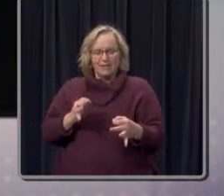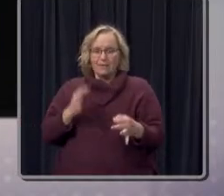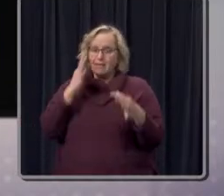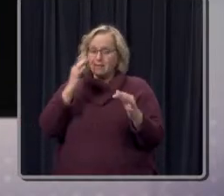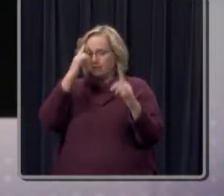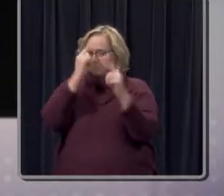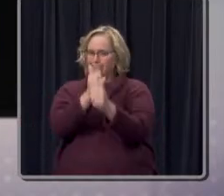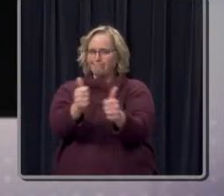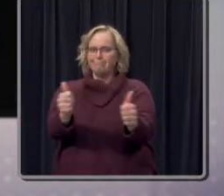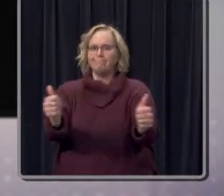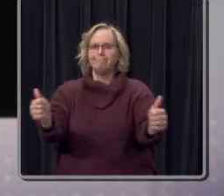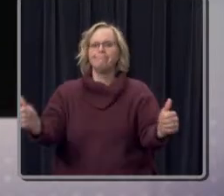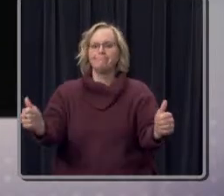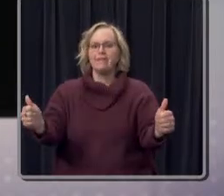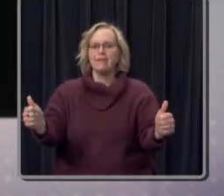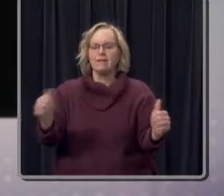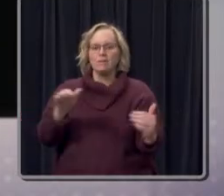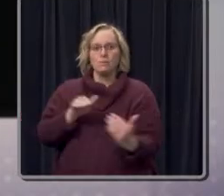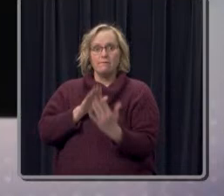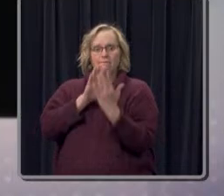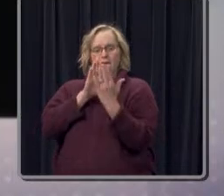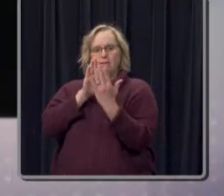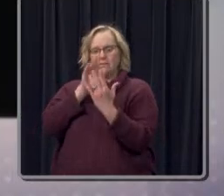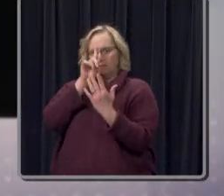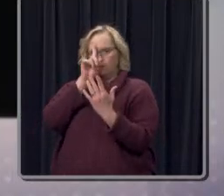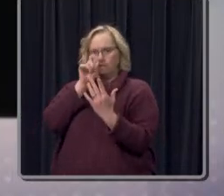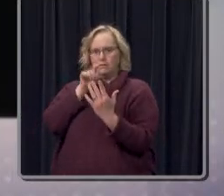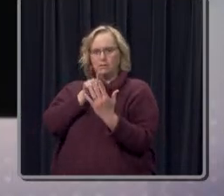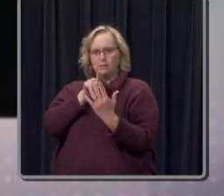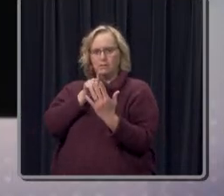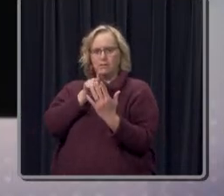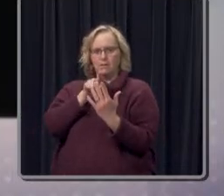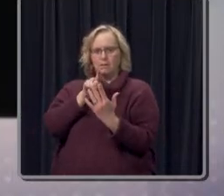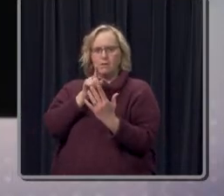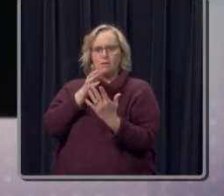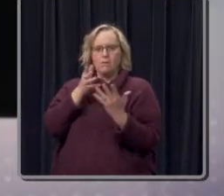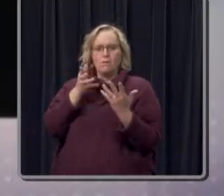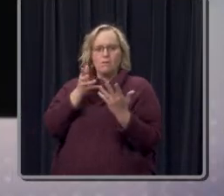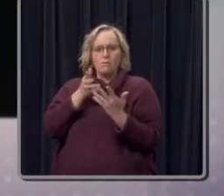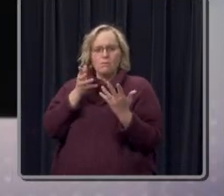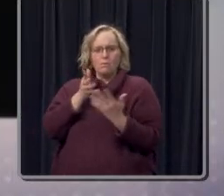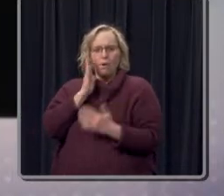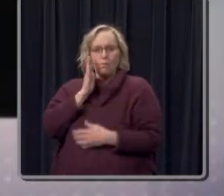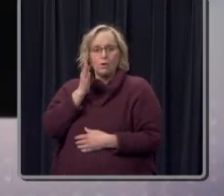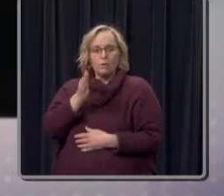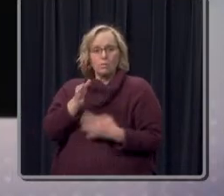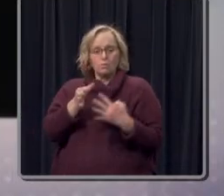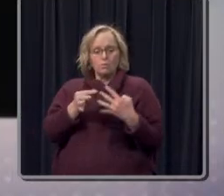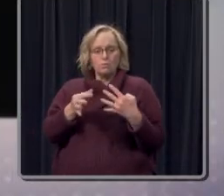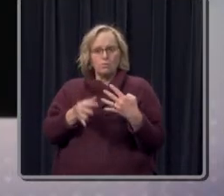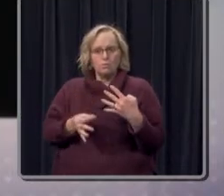you. When faced with that question, what will you choose to do?